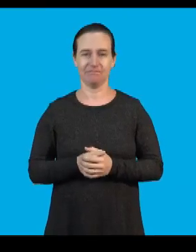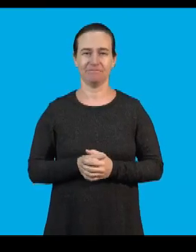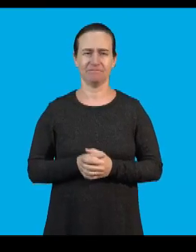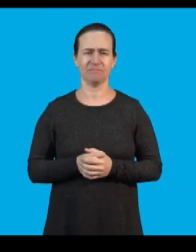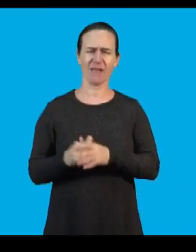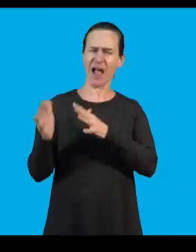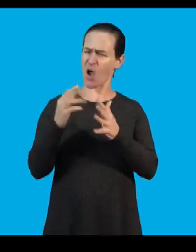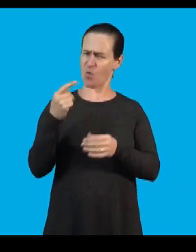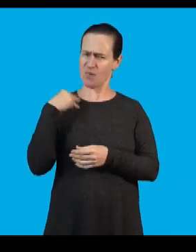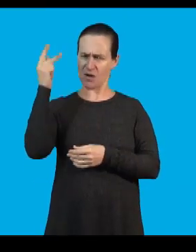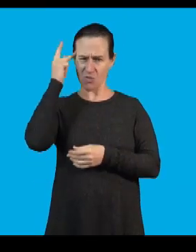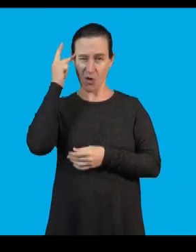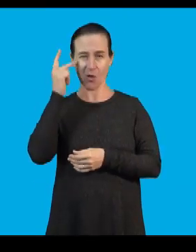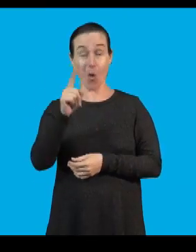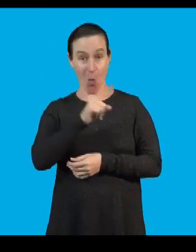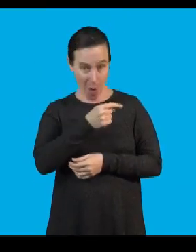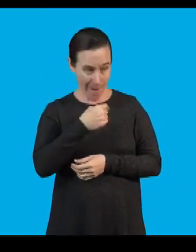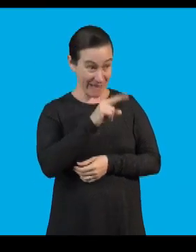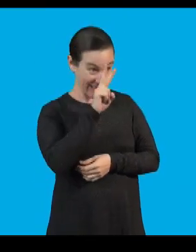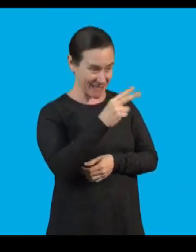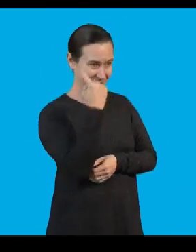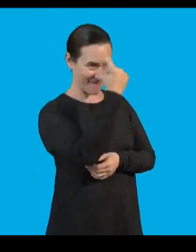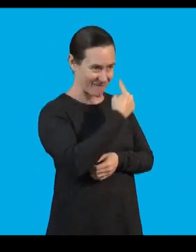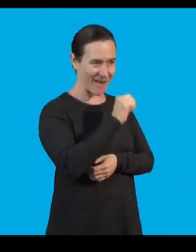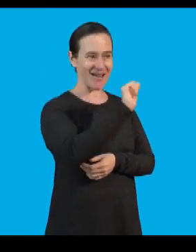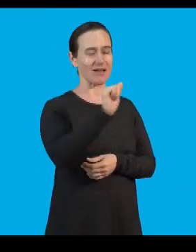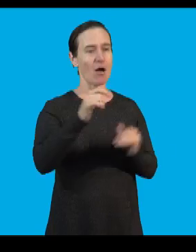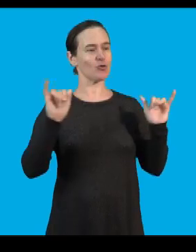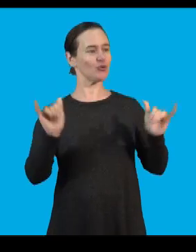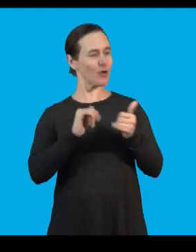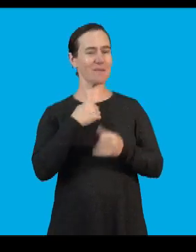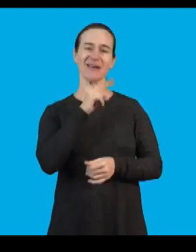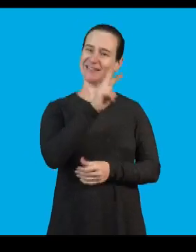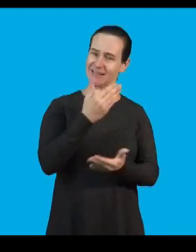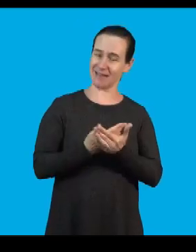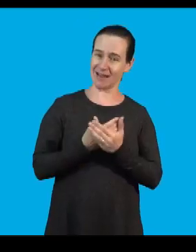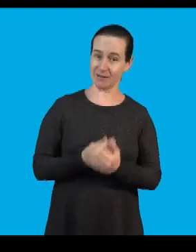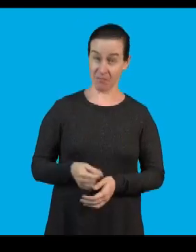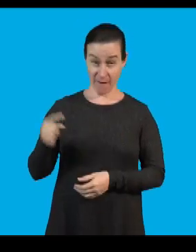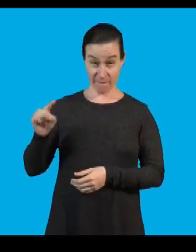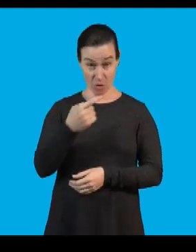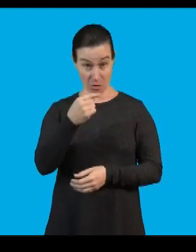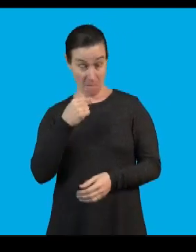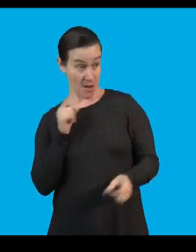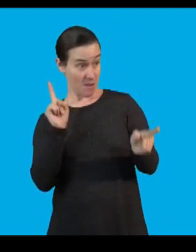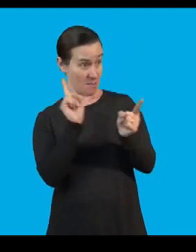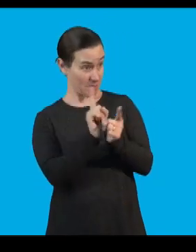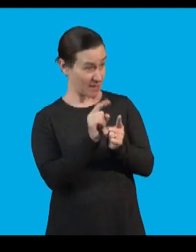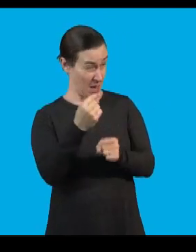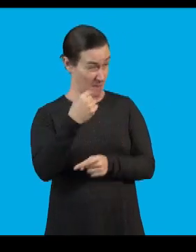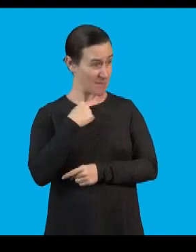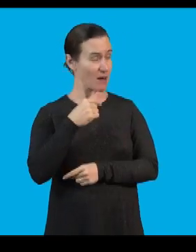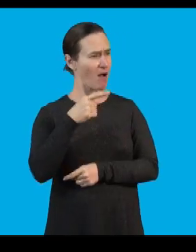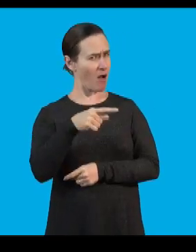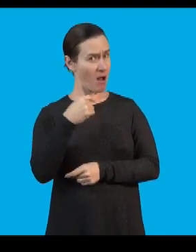And how do we know this? It's because of the joy on their faces, all right? At first glance, you would not